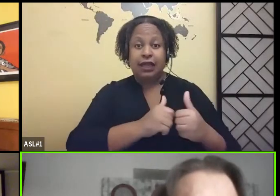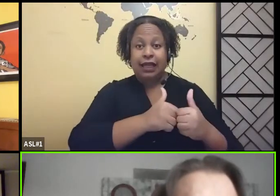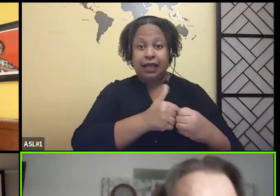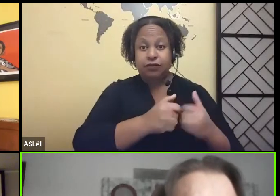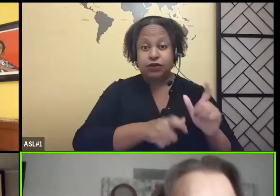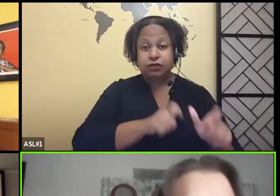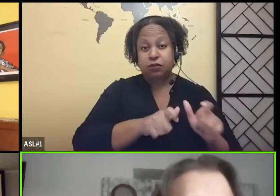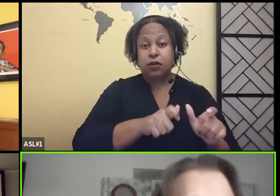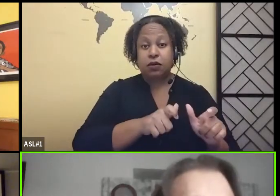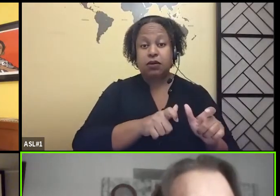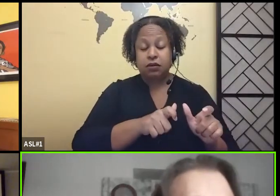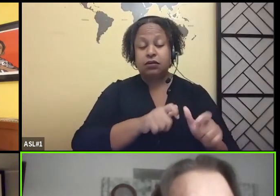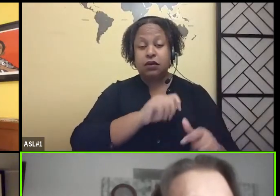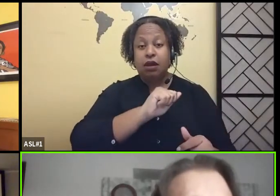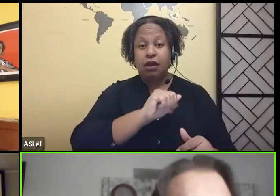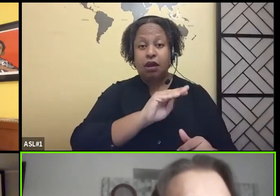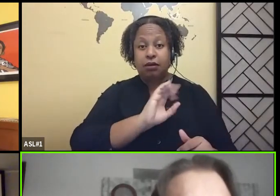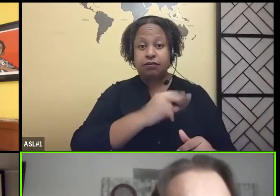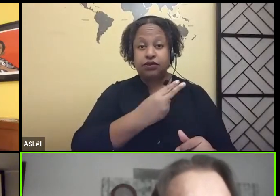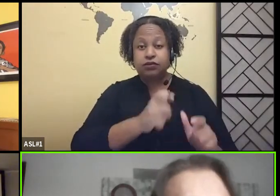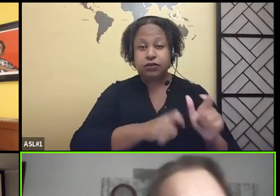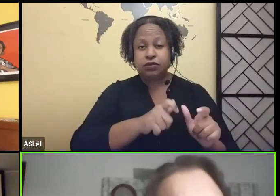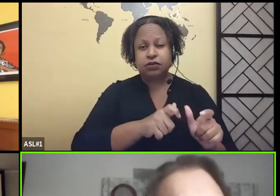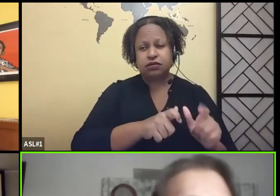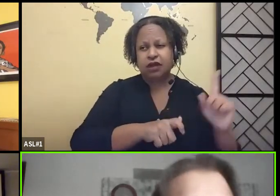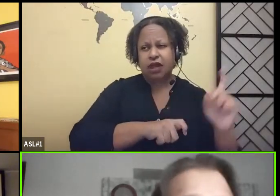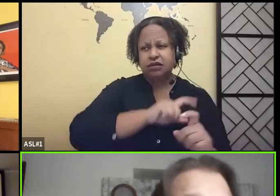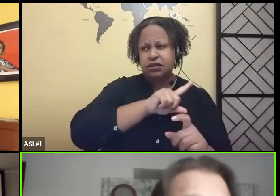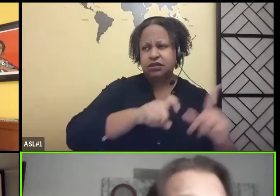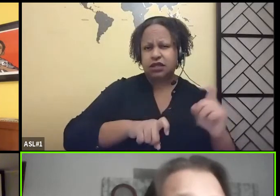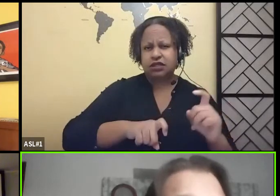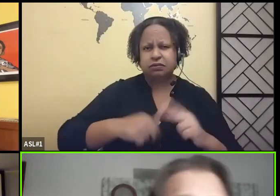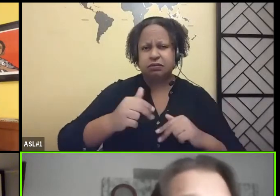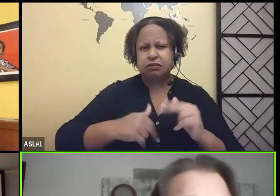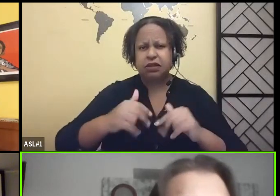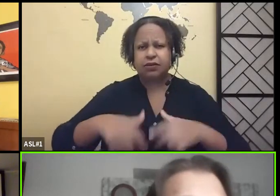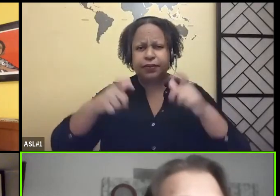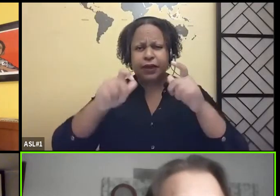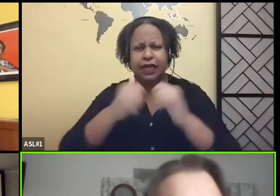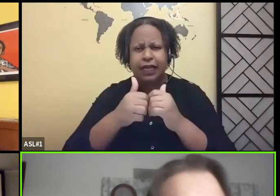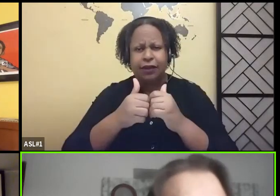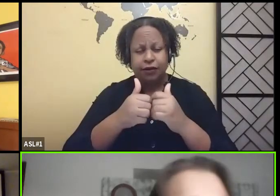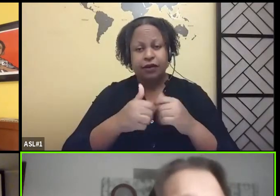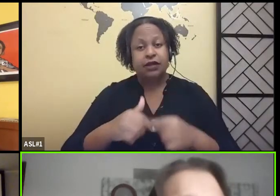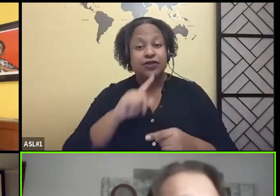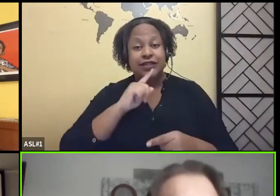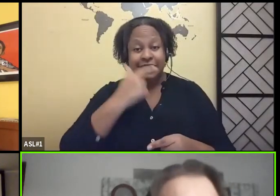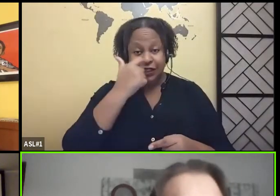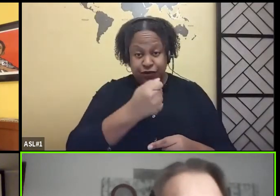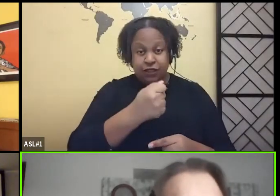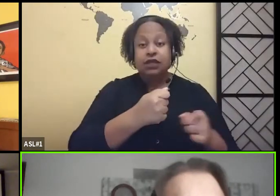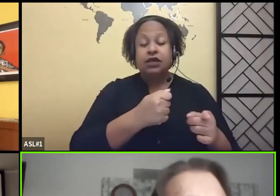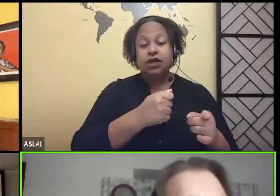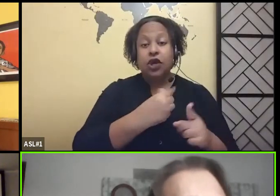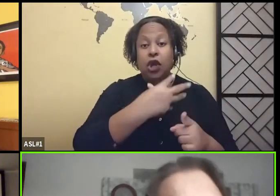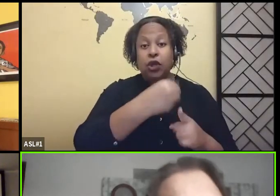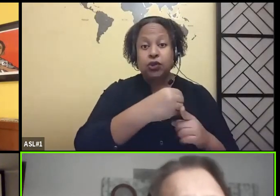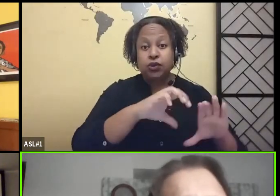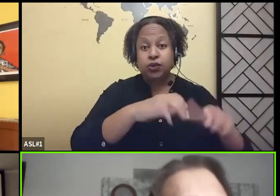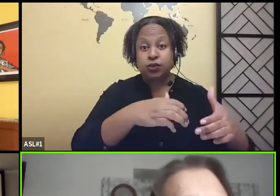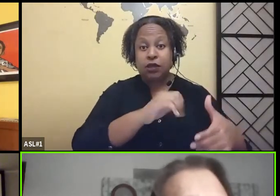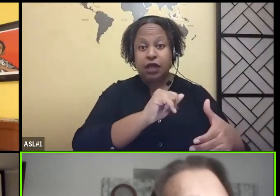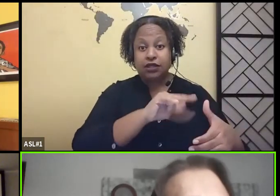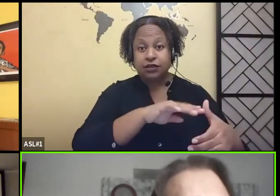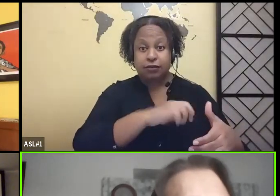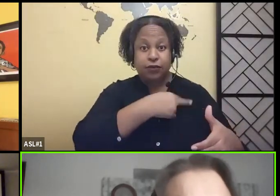though. It's really interesting having these conversations. Like they are a lot like the Anishinaabe, and they're different. But in some ways, like